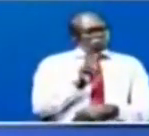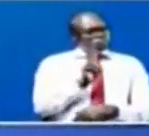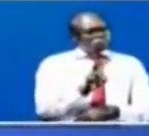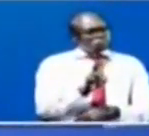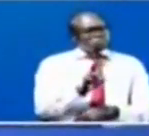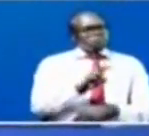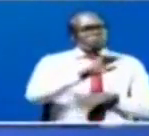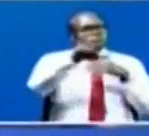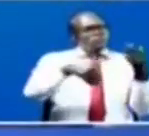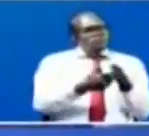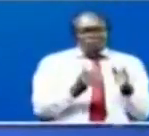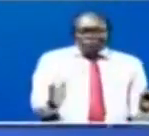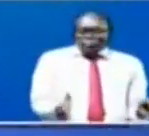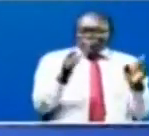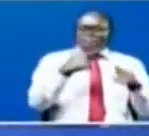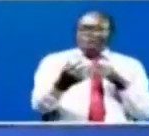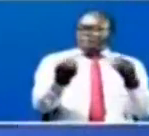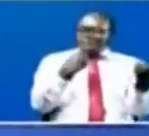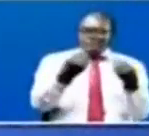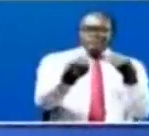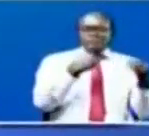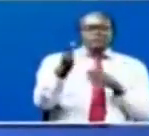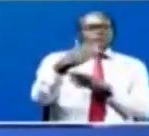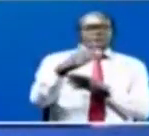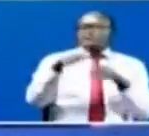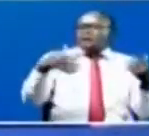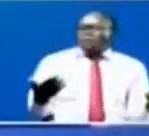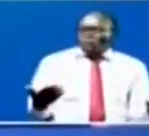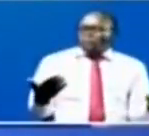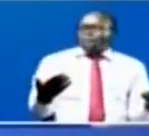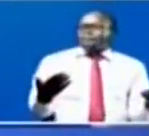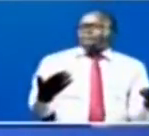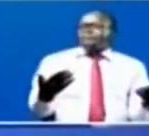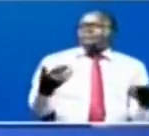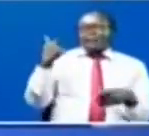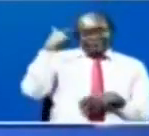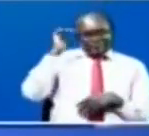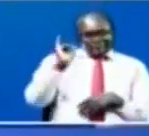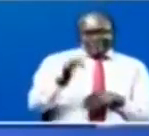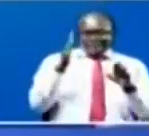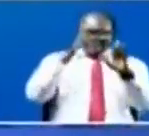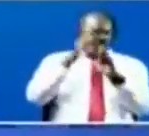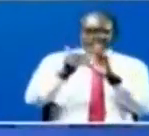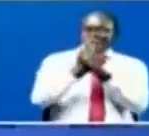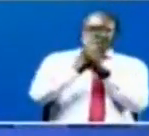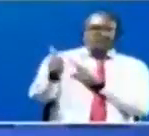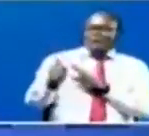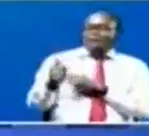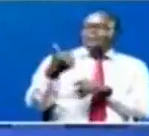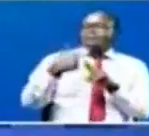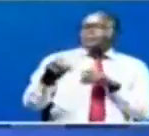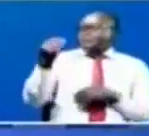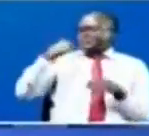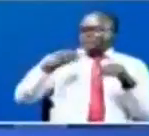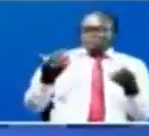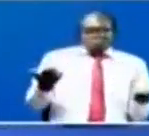at us, all of you are slim and you're really eating and finished finishing the bit. Right. So I think it's a hidden talent. Okay. But I don't know where the food goes